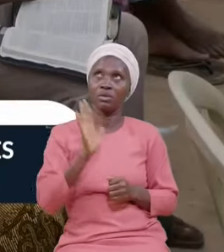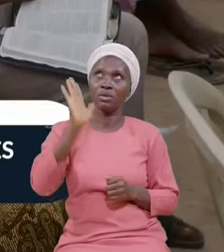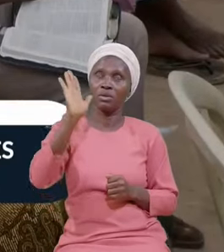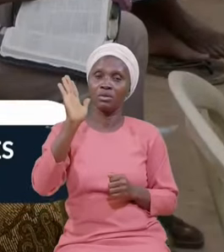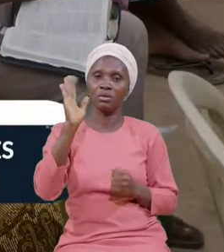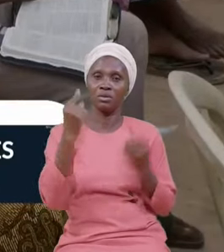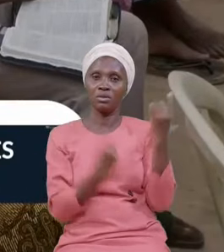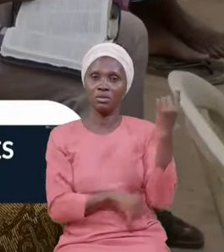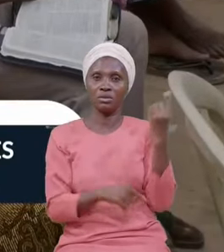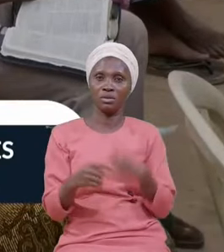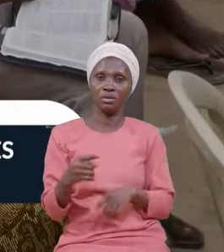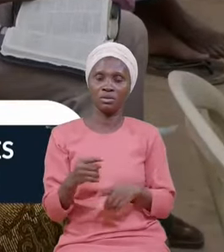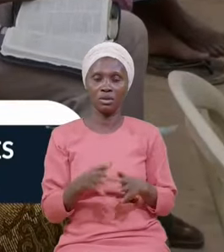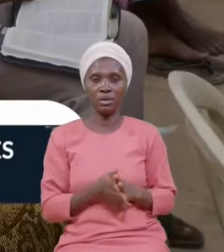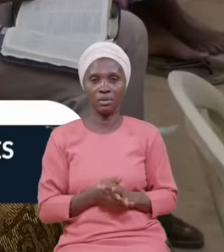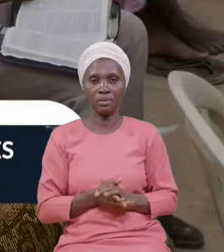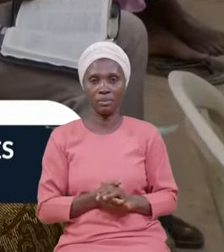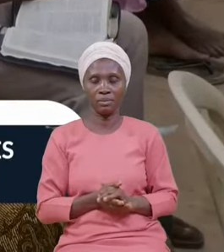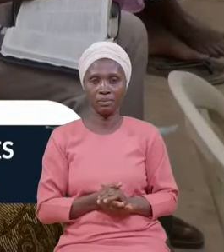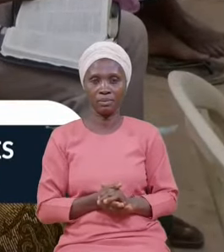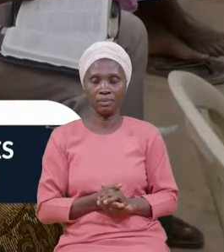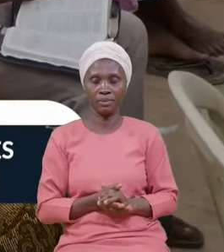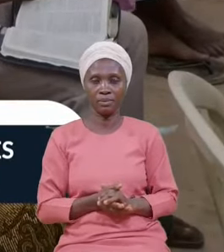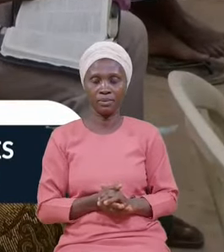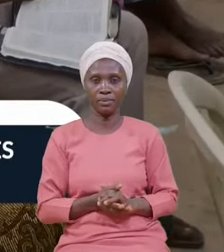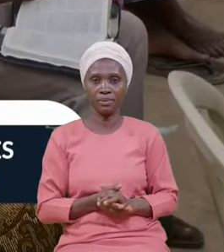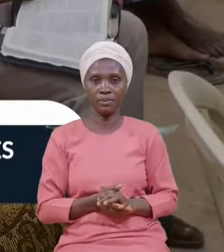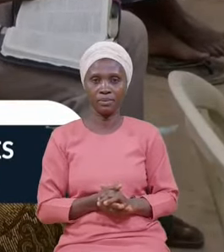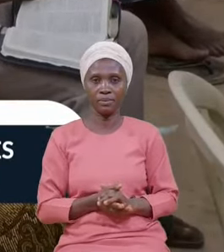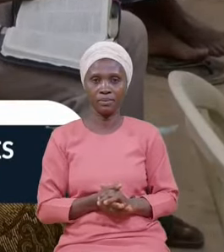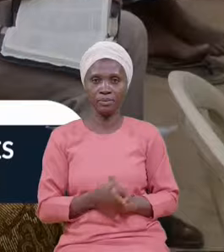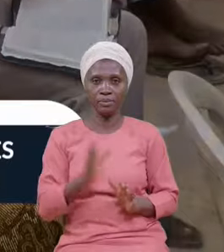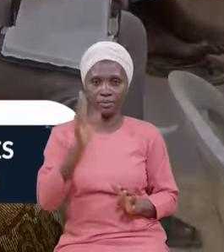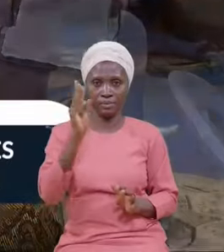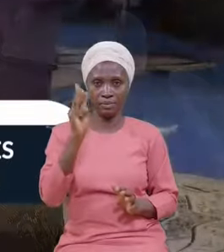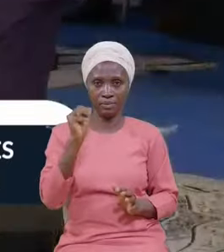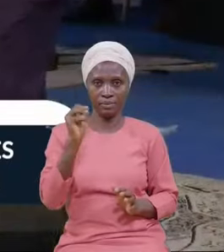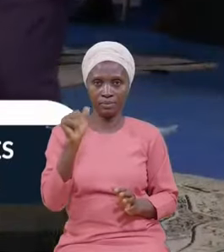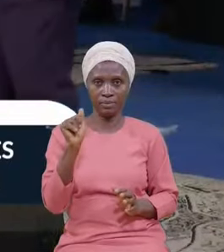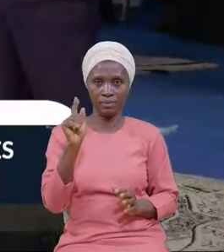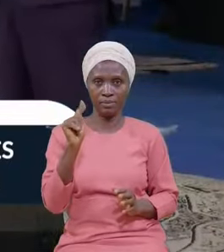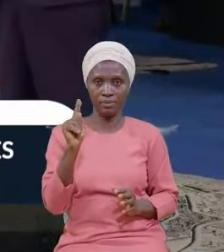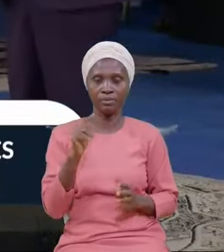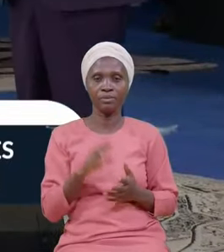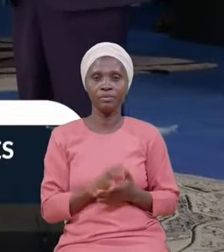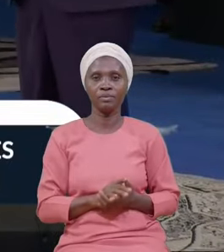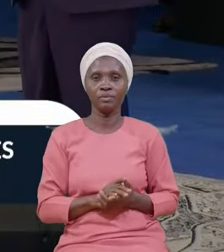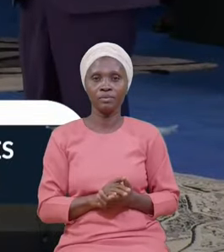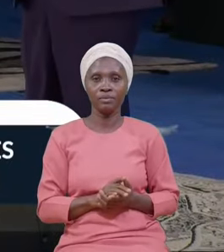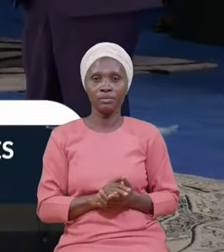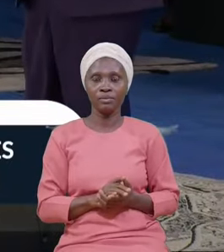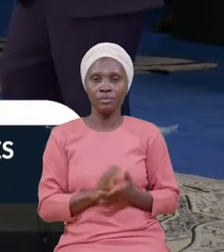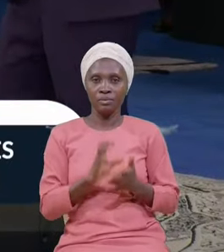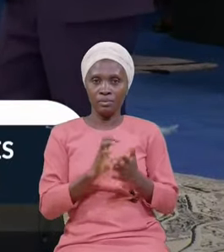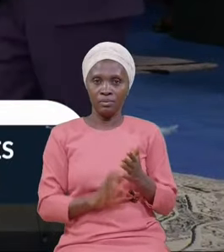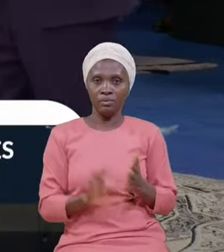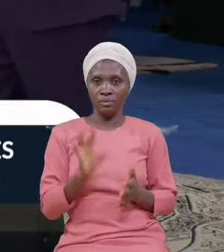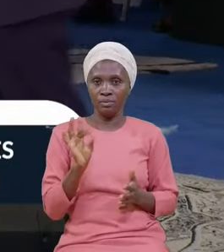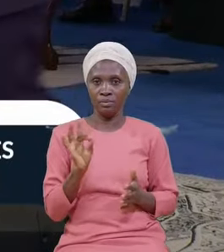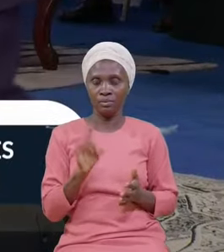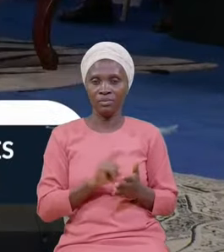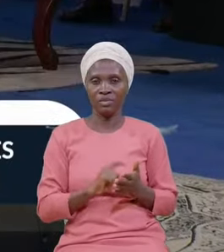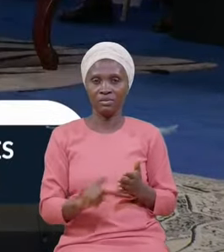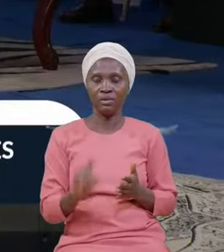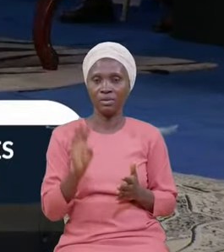his strives Matthew chapter 8 verse 16 when the